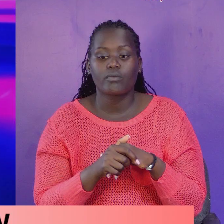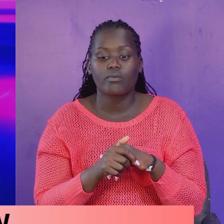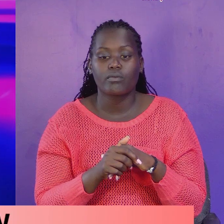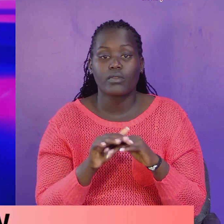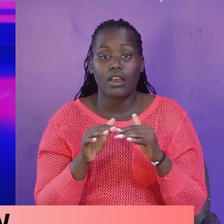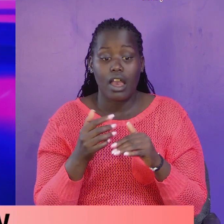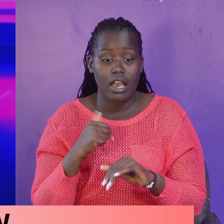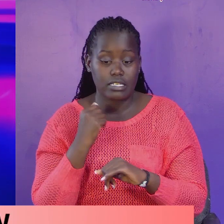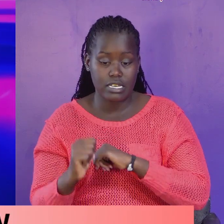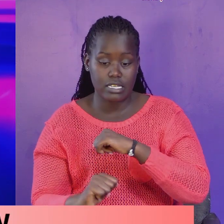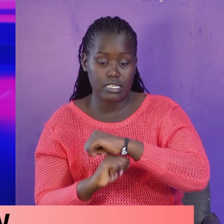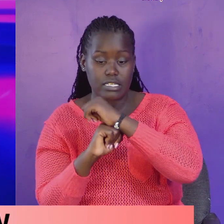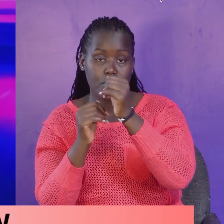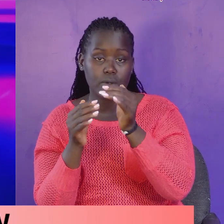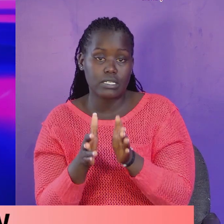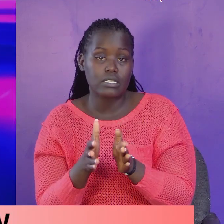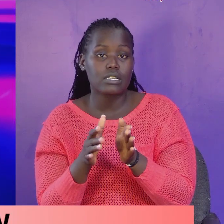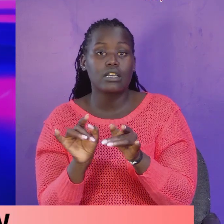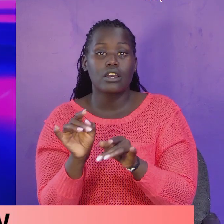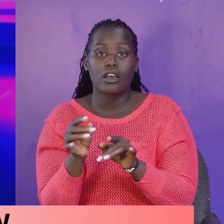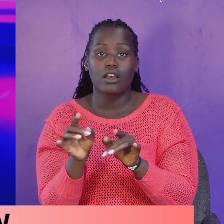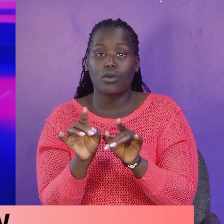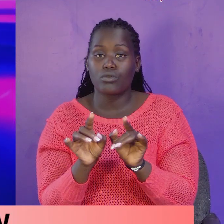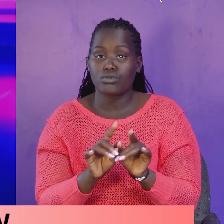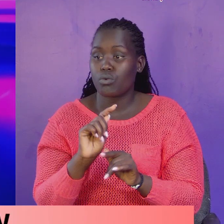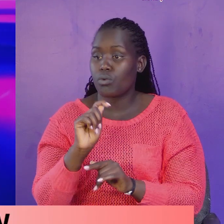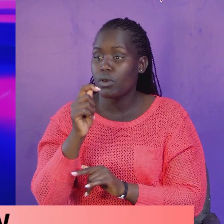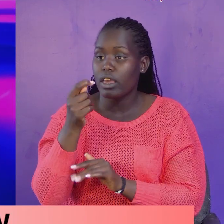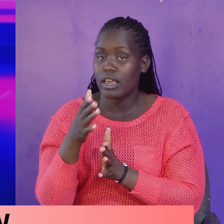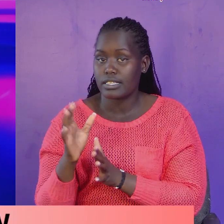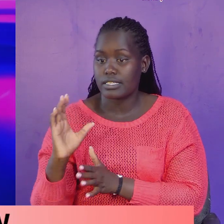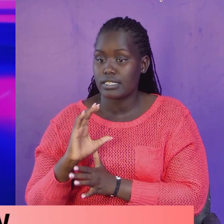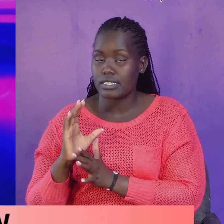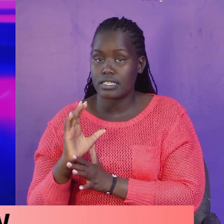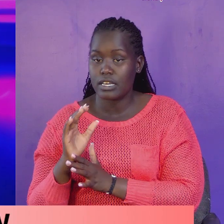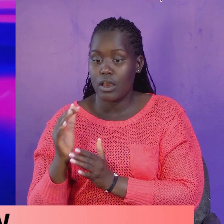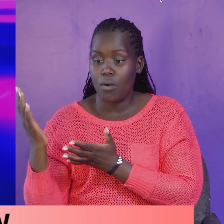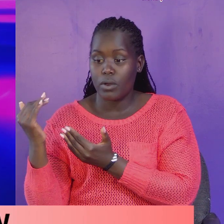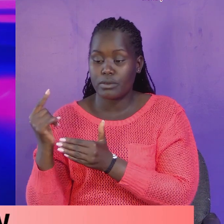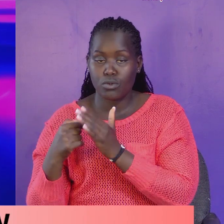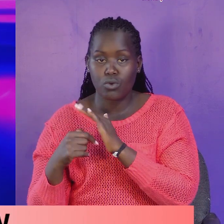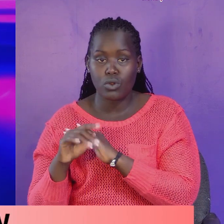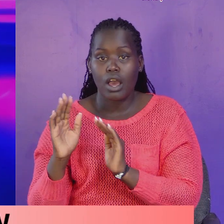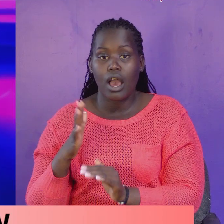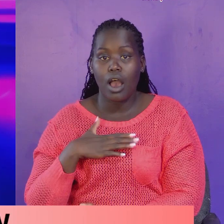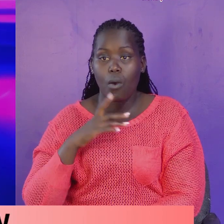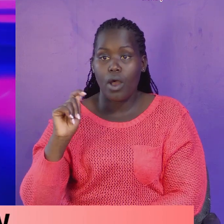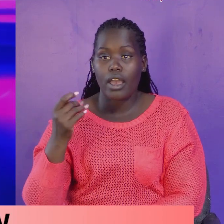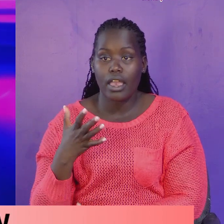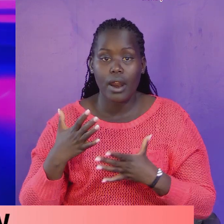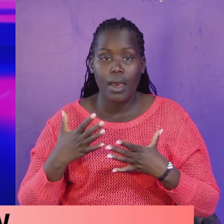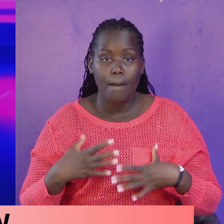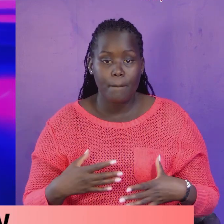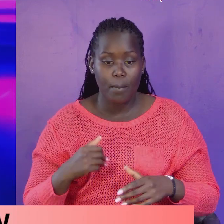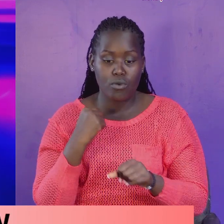fans or as Kenyan citizens, we expect our Kenyan people to perform